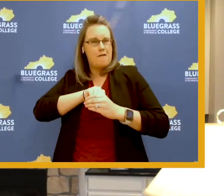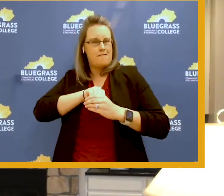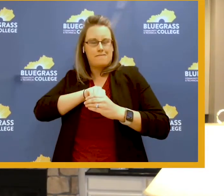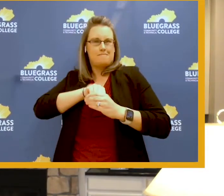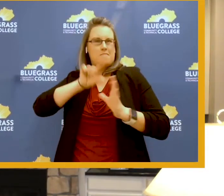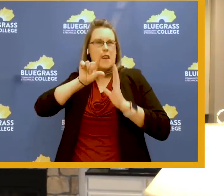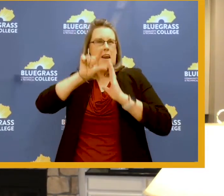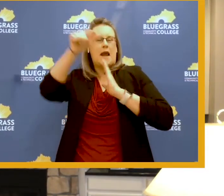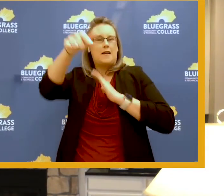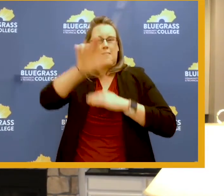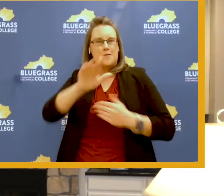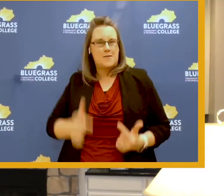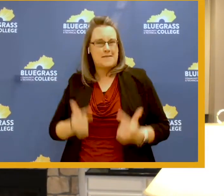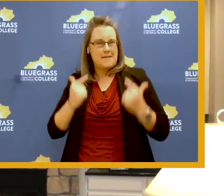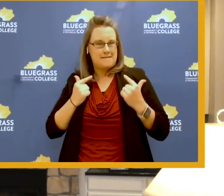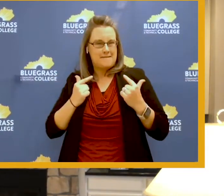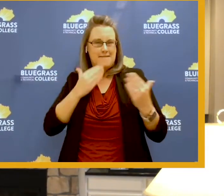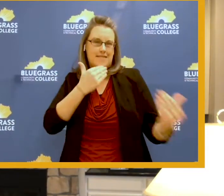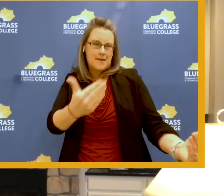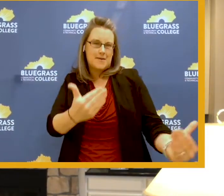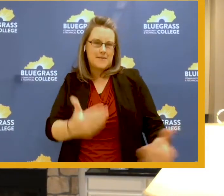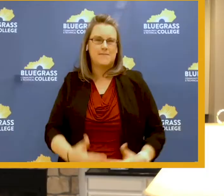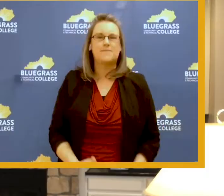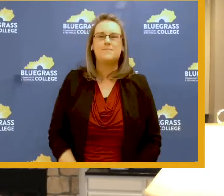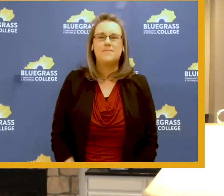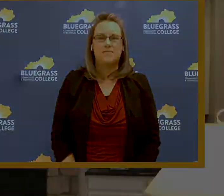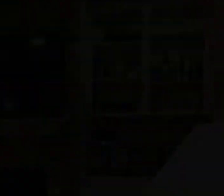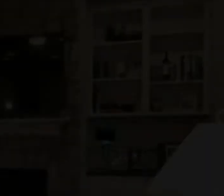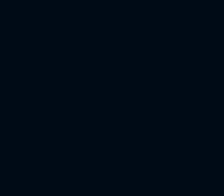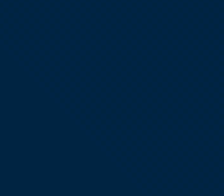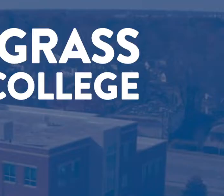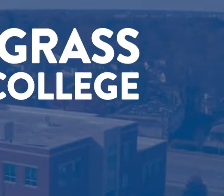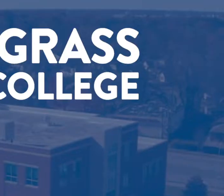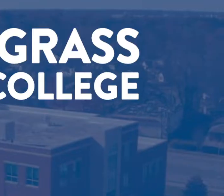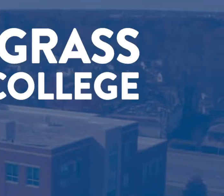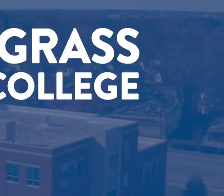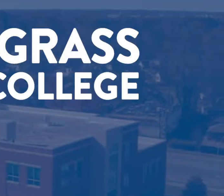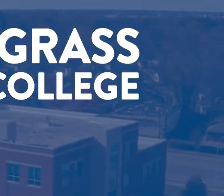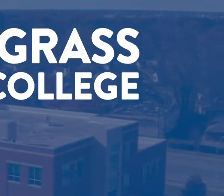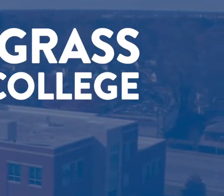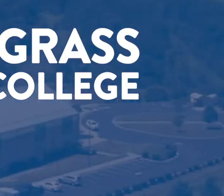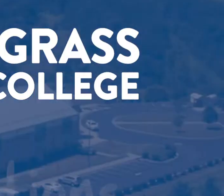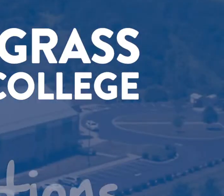somewhere down the road as I talk to you about it again. Thank you.